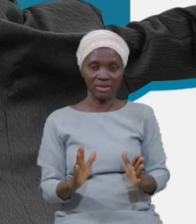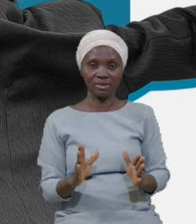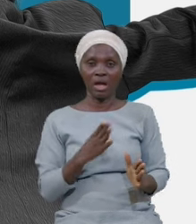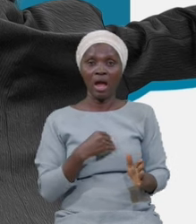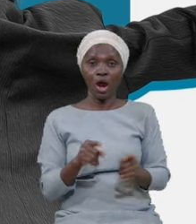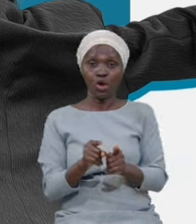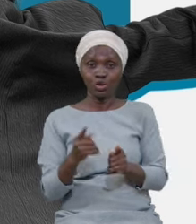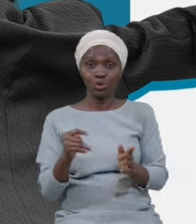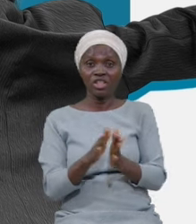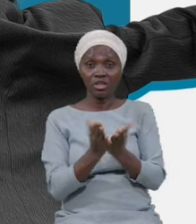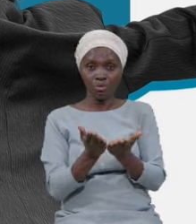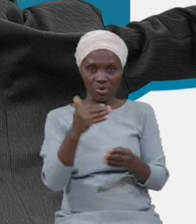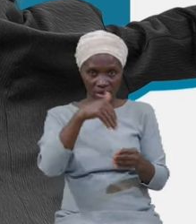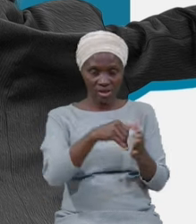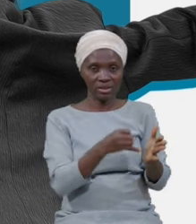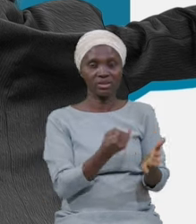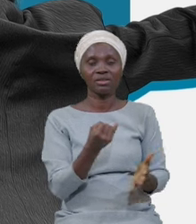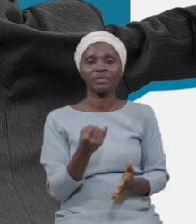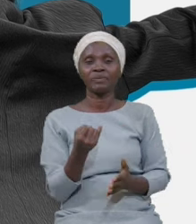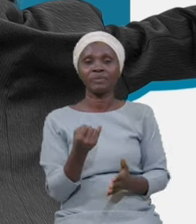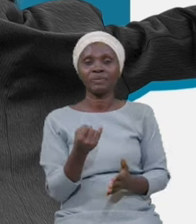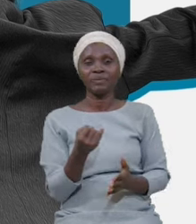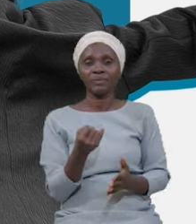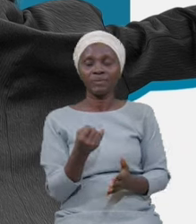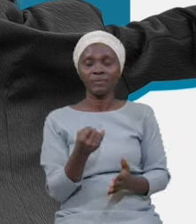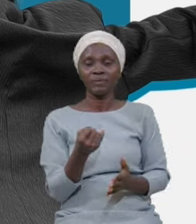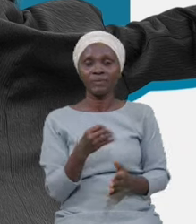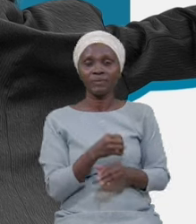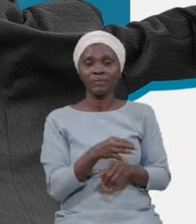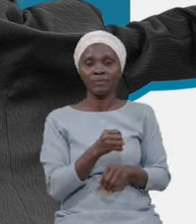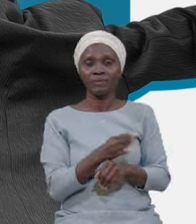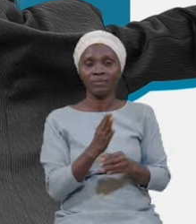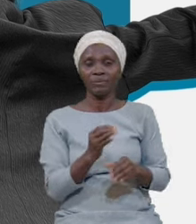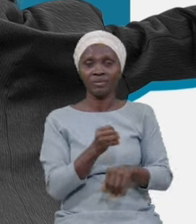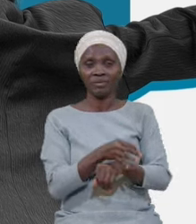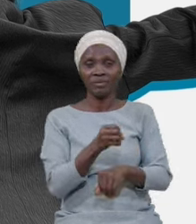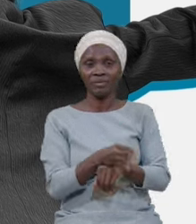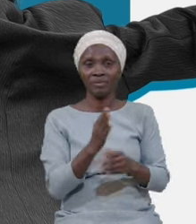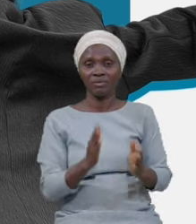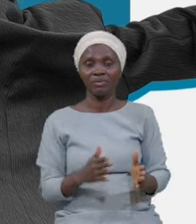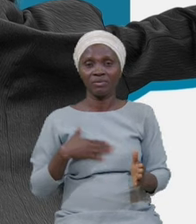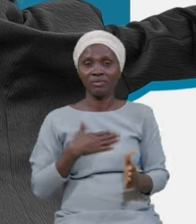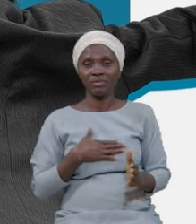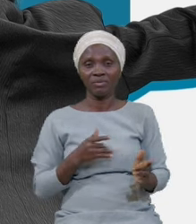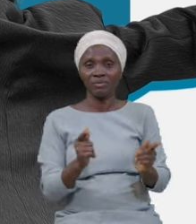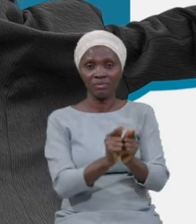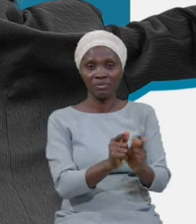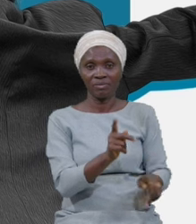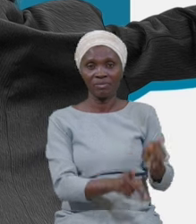counselor, please get to the people. And if they have not gotten to you, please indicate.